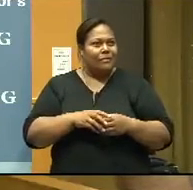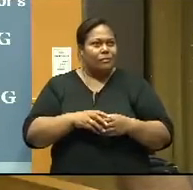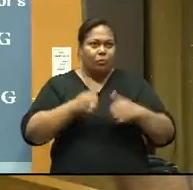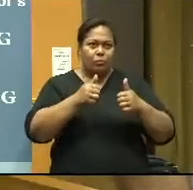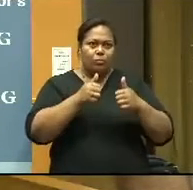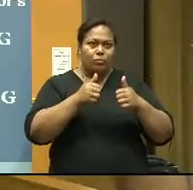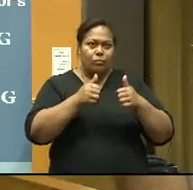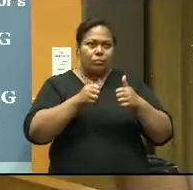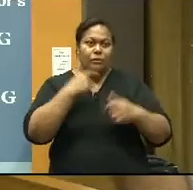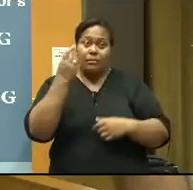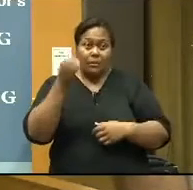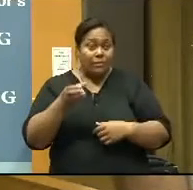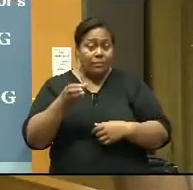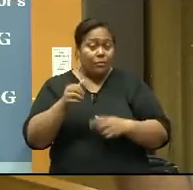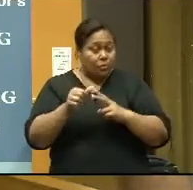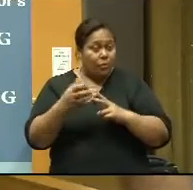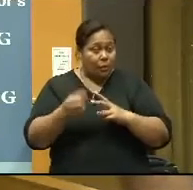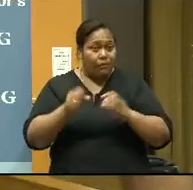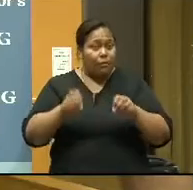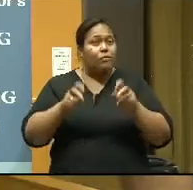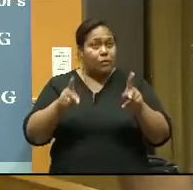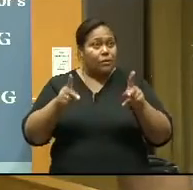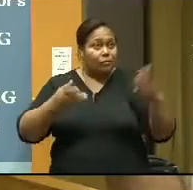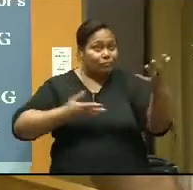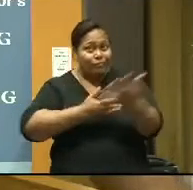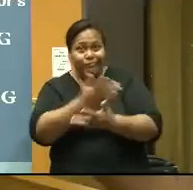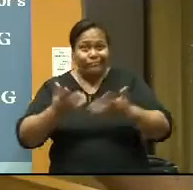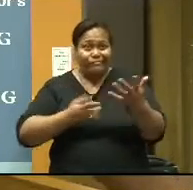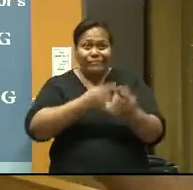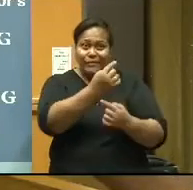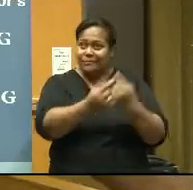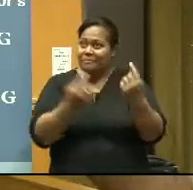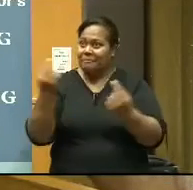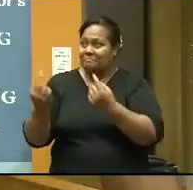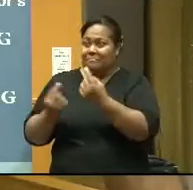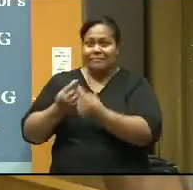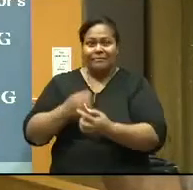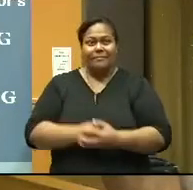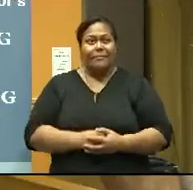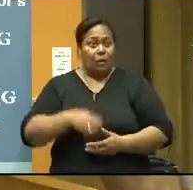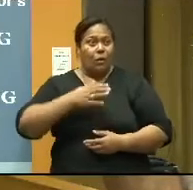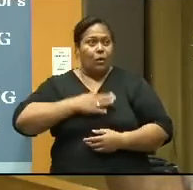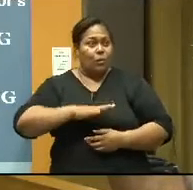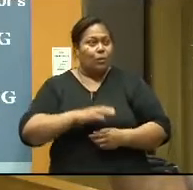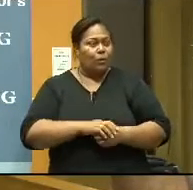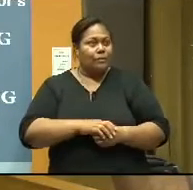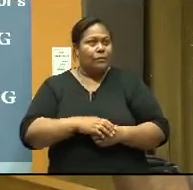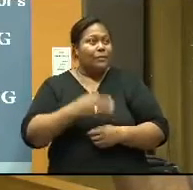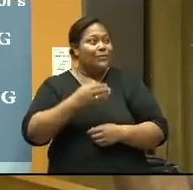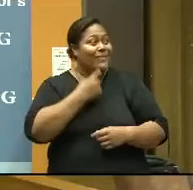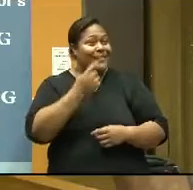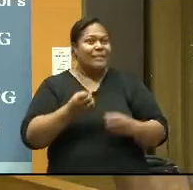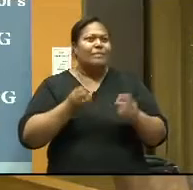speakers, as well as have the opportunity to dialogue among ourselves. I want to extend a very special